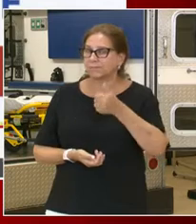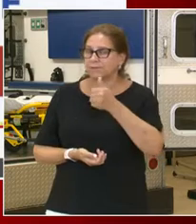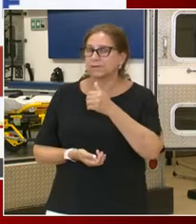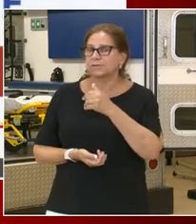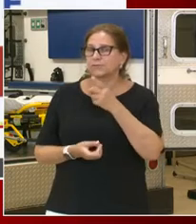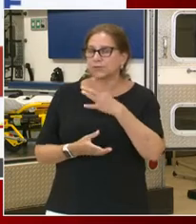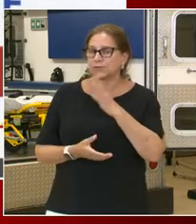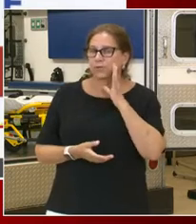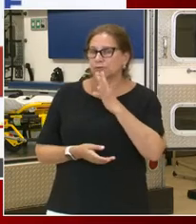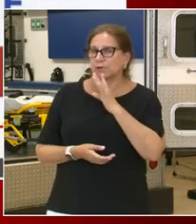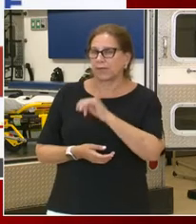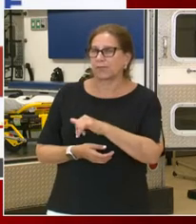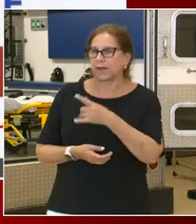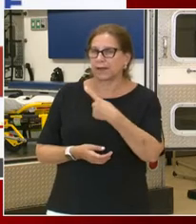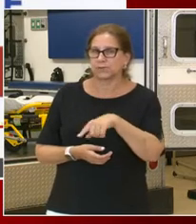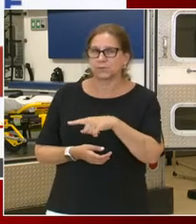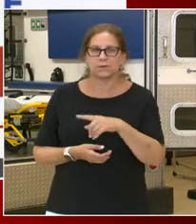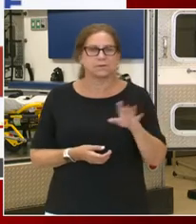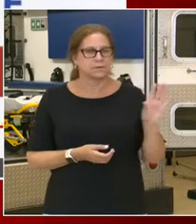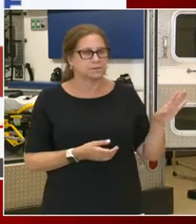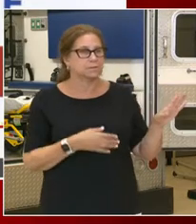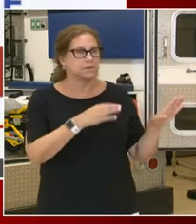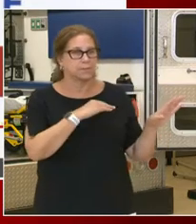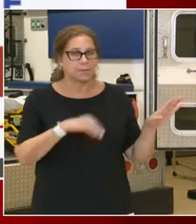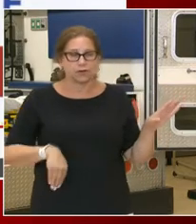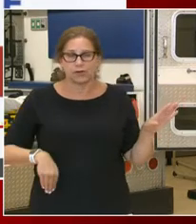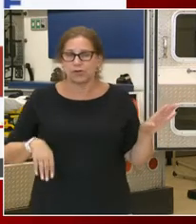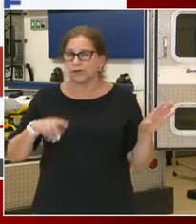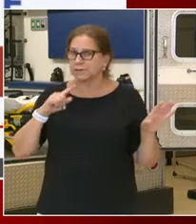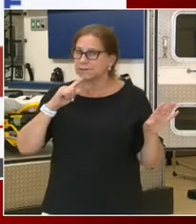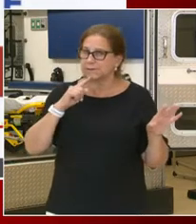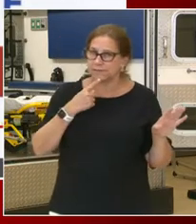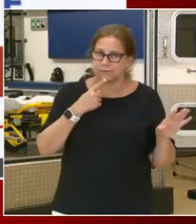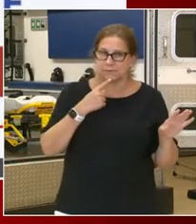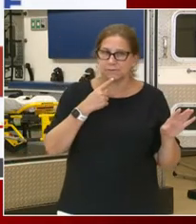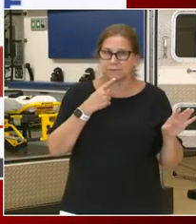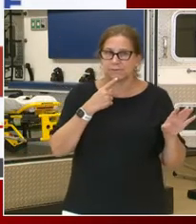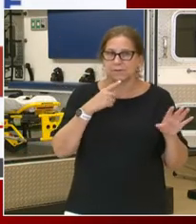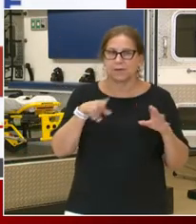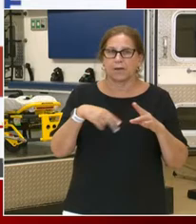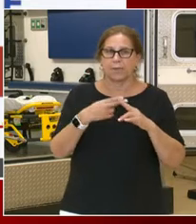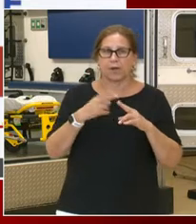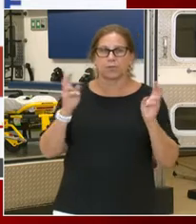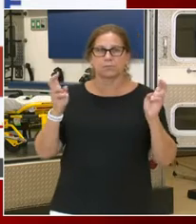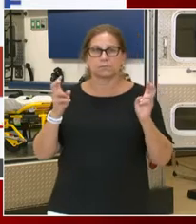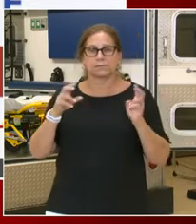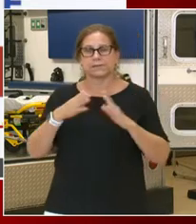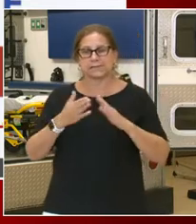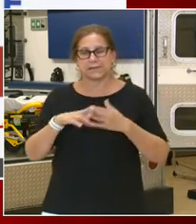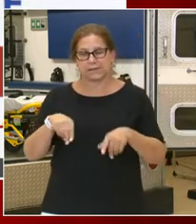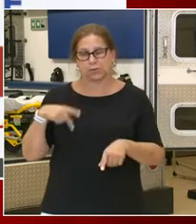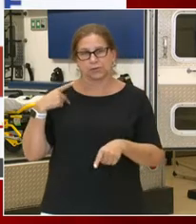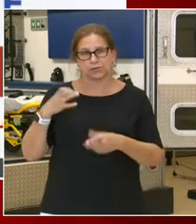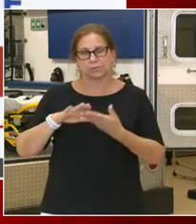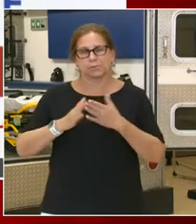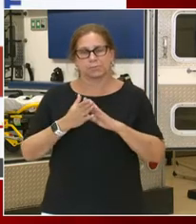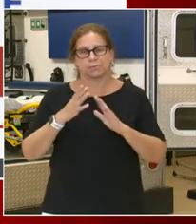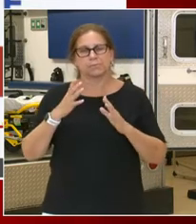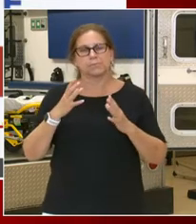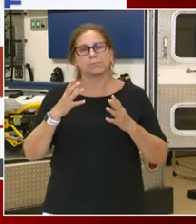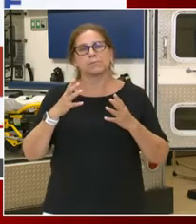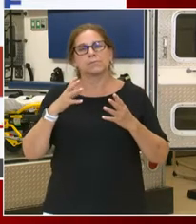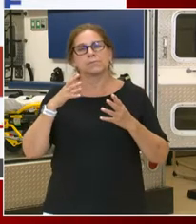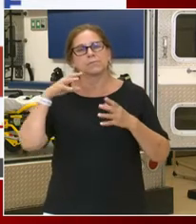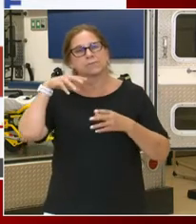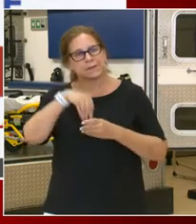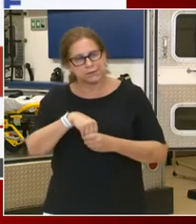mayor is adamant that we have to heal and recover as a city and ensure that no students are left behind through any loss of